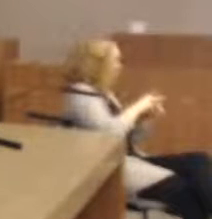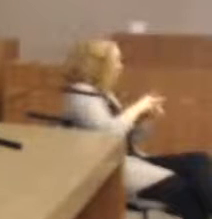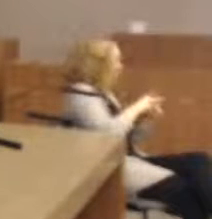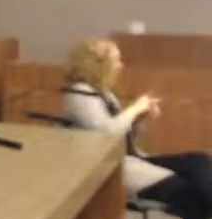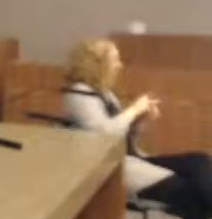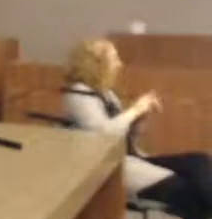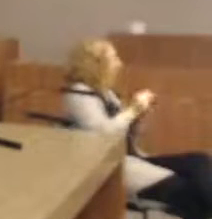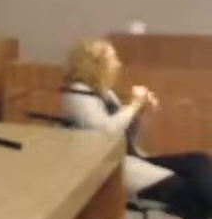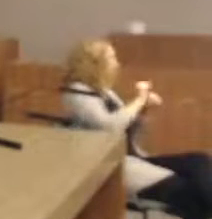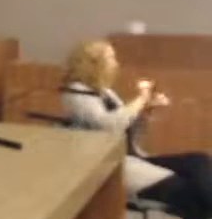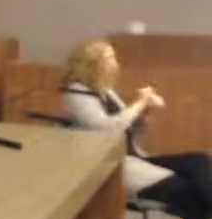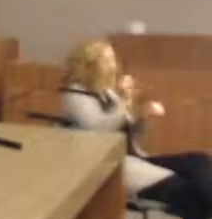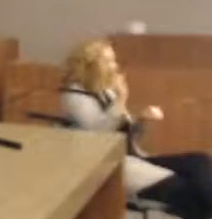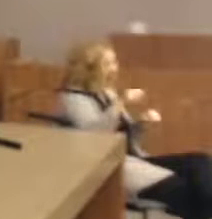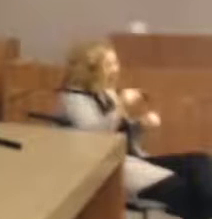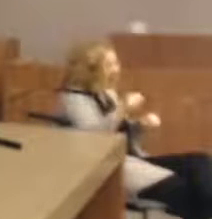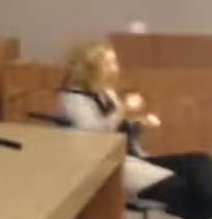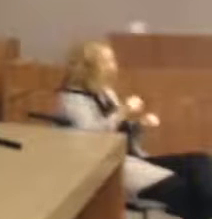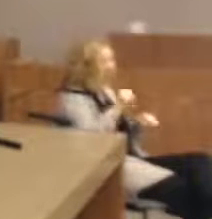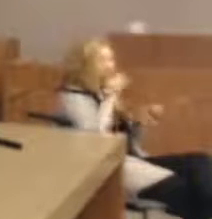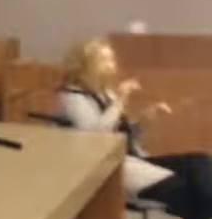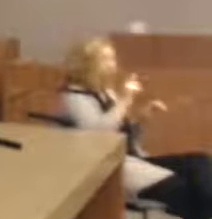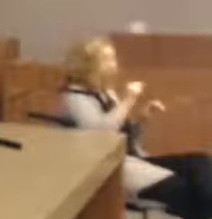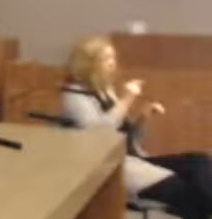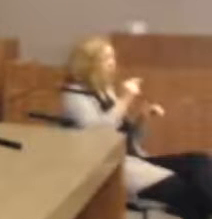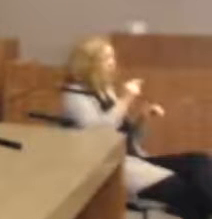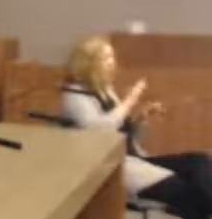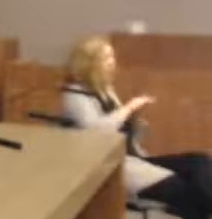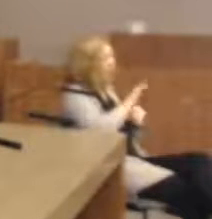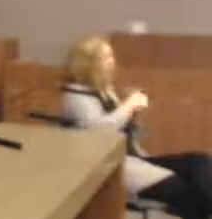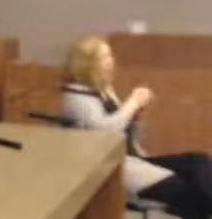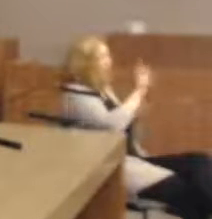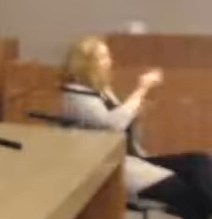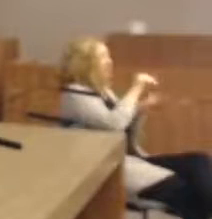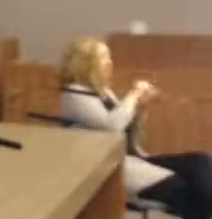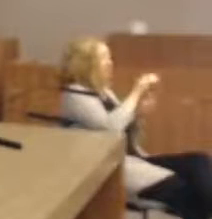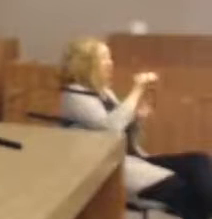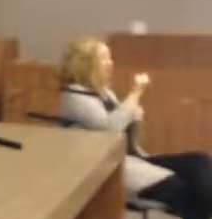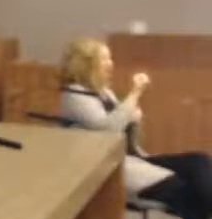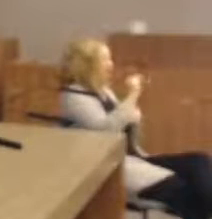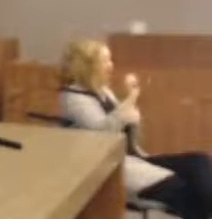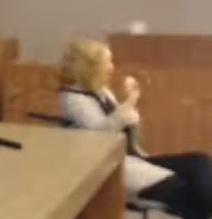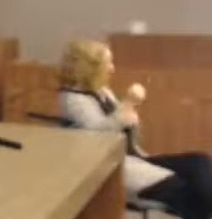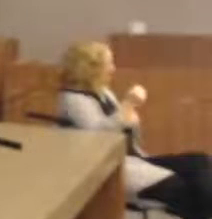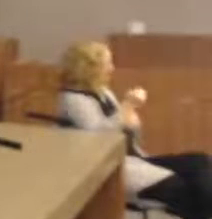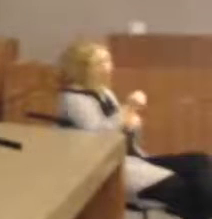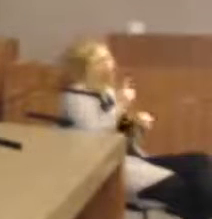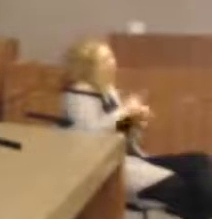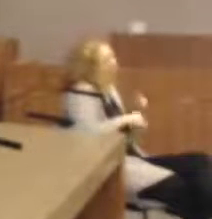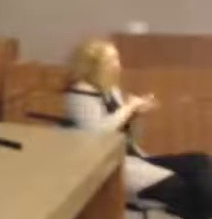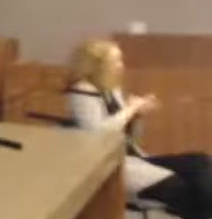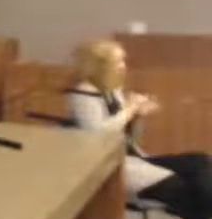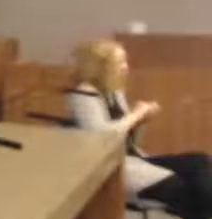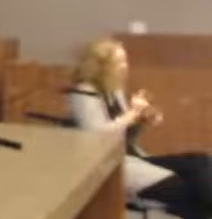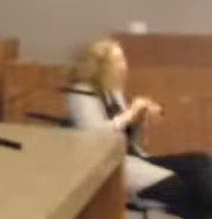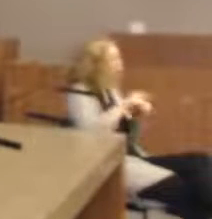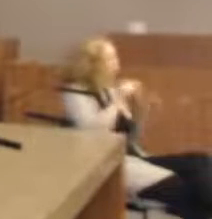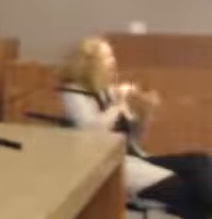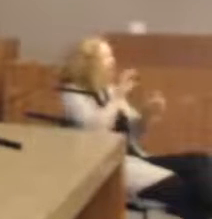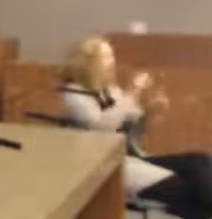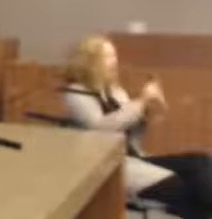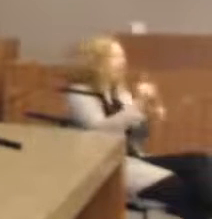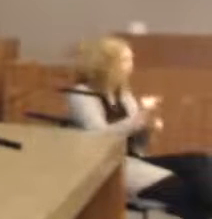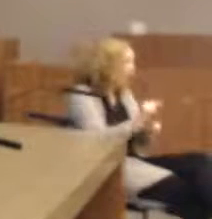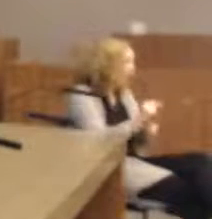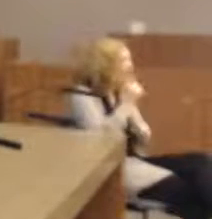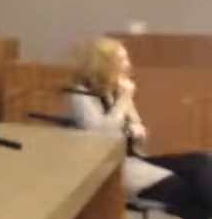maybe we've been doing. And we do not do it on all 6,000 cases. I'm not going to claim that we are able to do that. But when we can catch it, I think